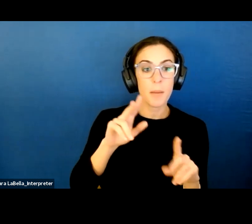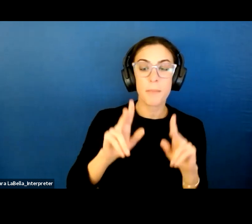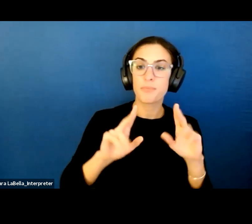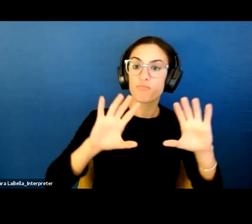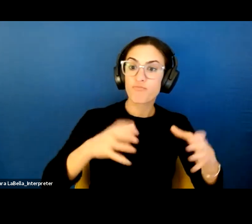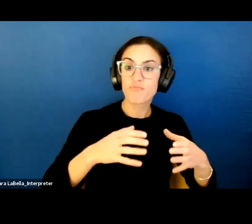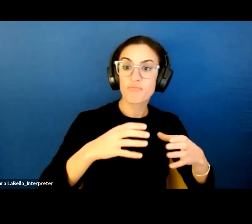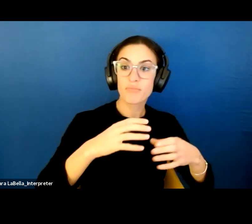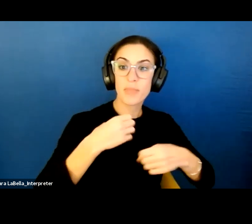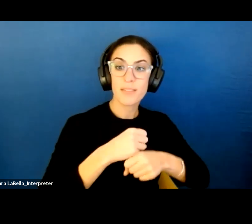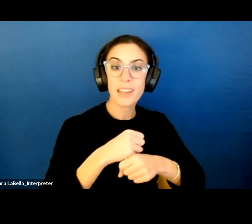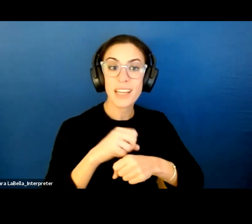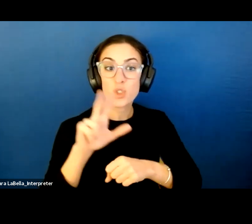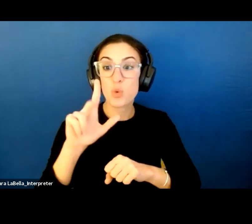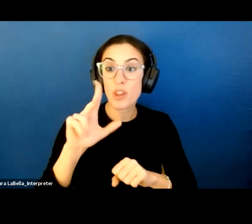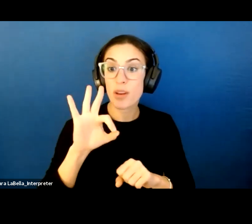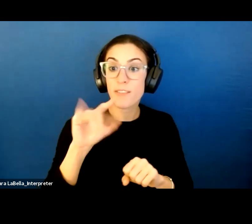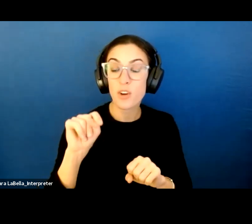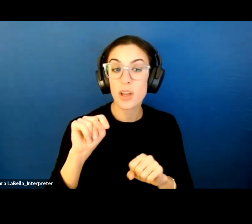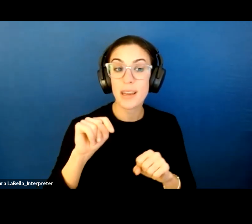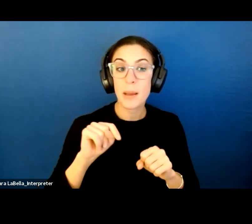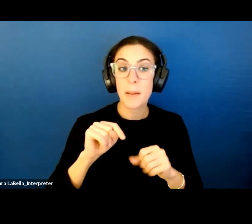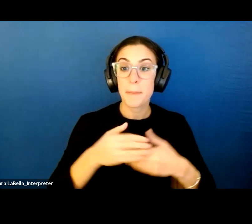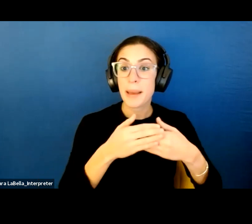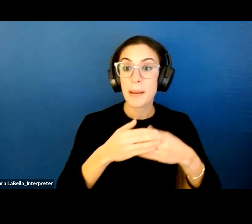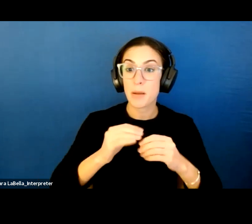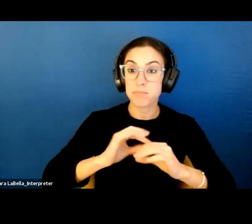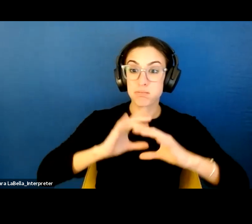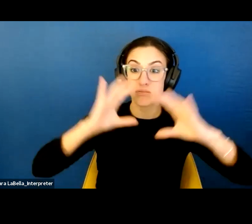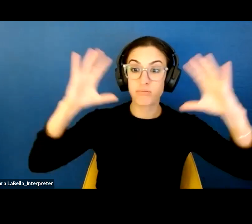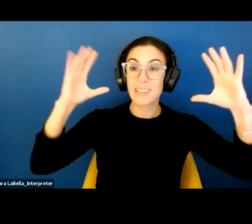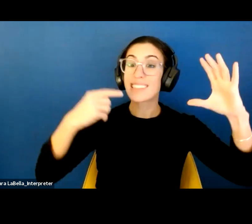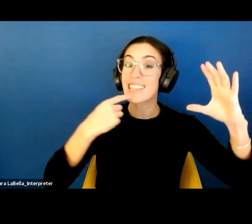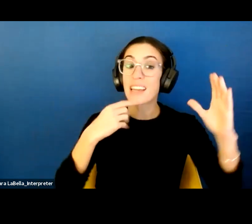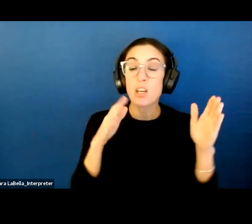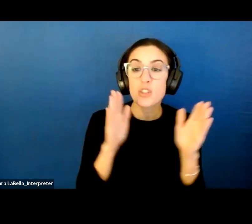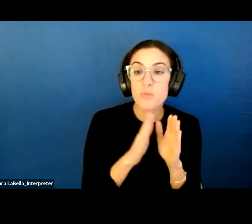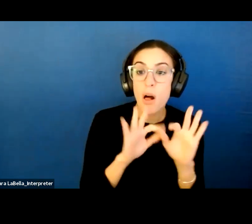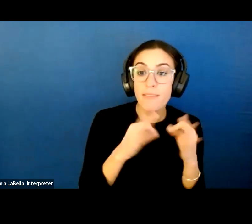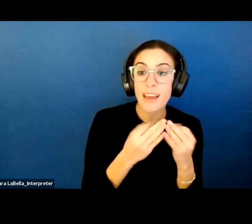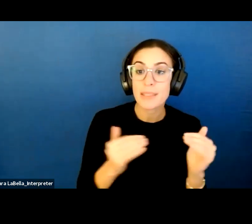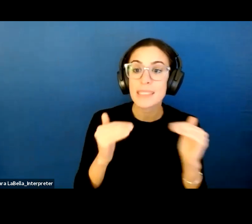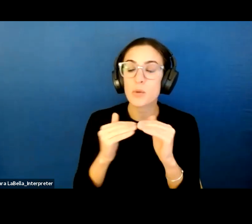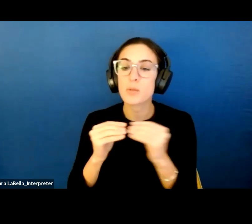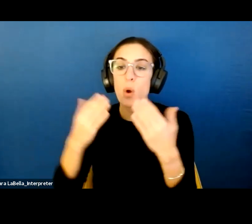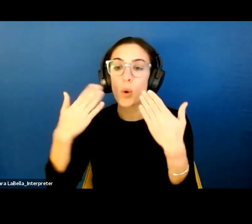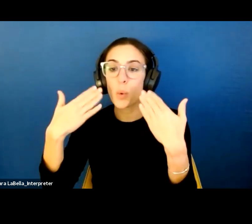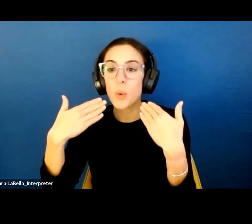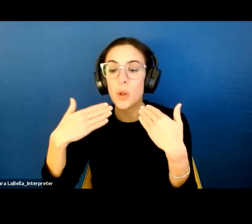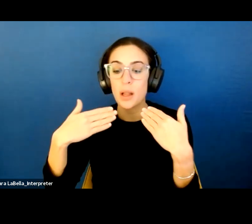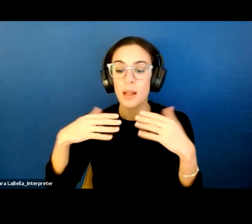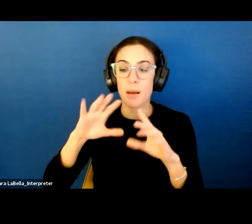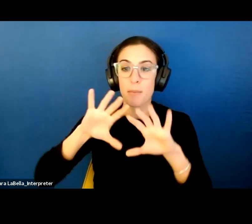inflatable baby with a bib that read "Smaller families, cooler planet." This bit of political theater